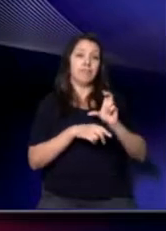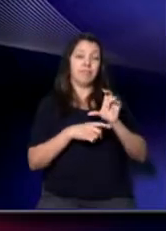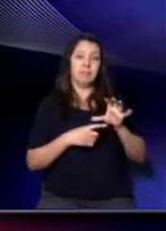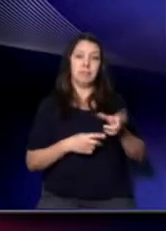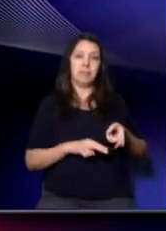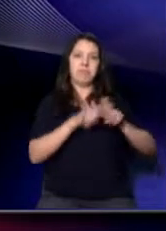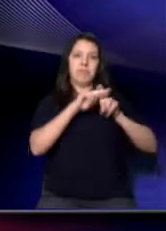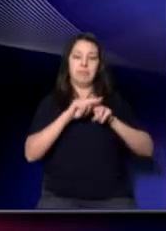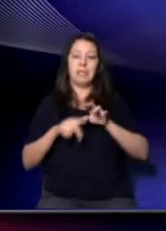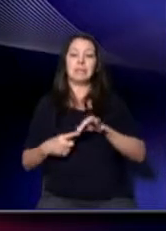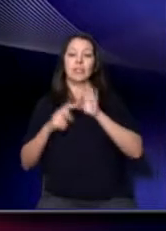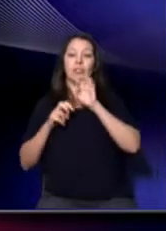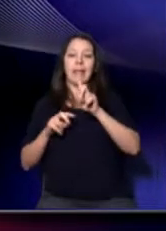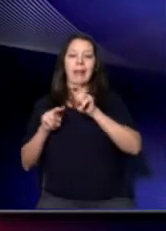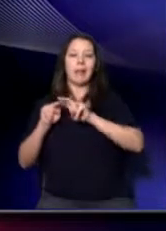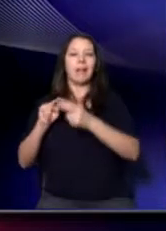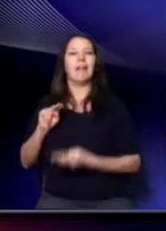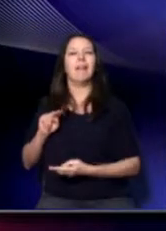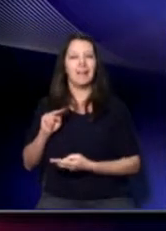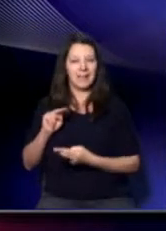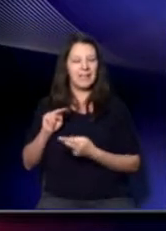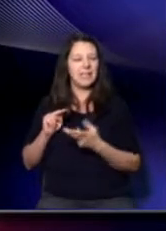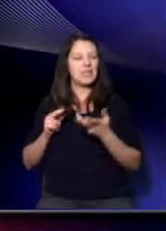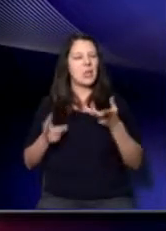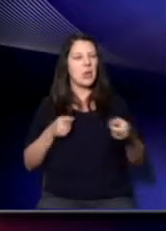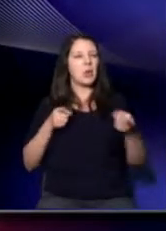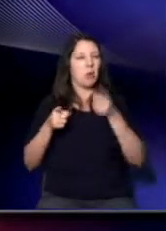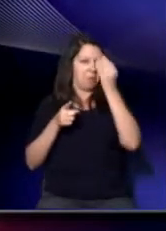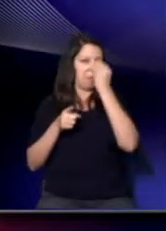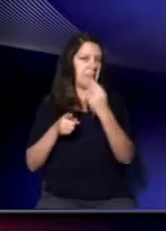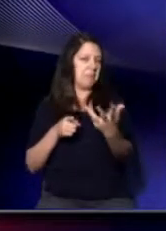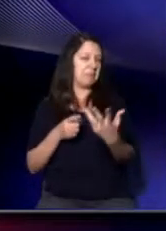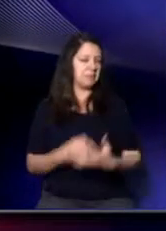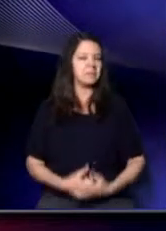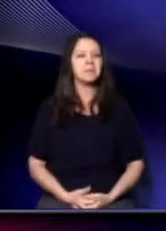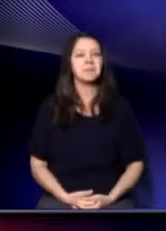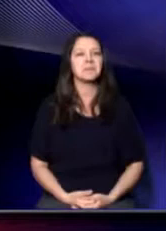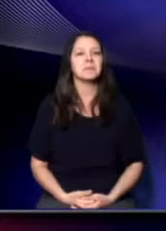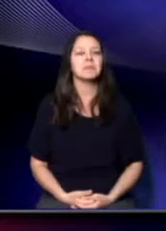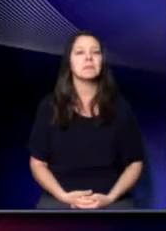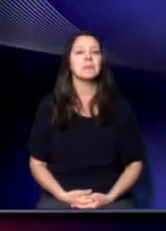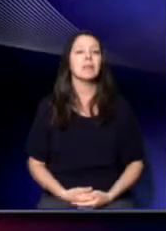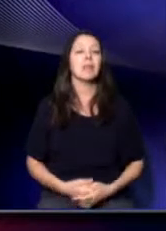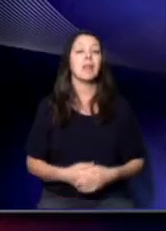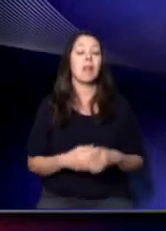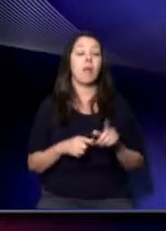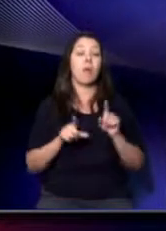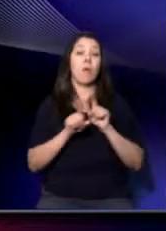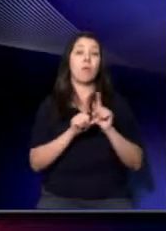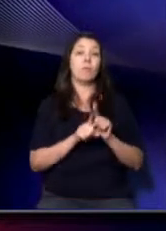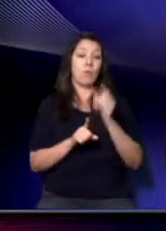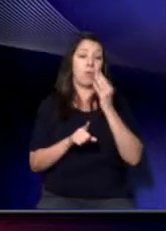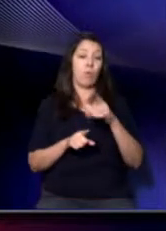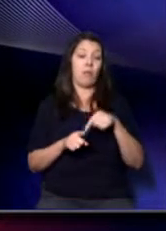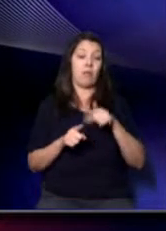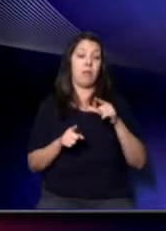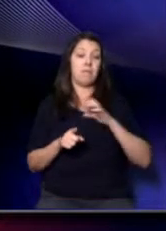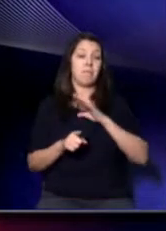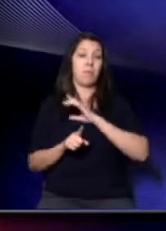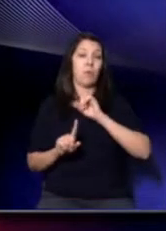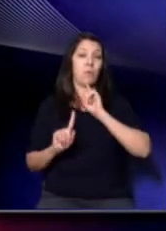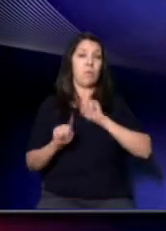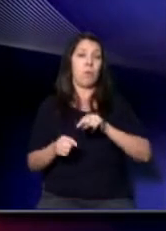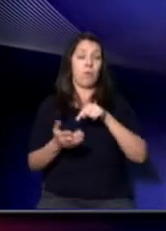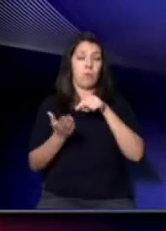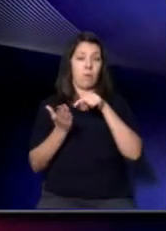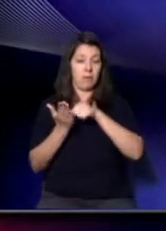dropped significantly. So those are some things you might want to be aware of. And then finally, I'd like to point out in the board report that we were, like